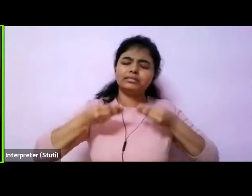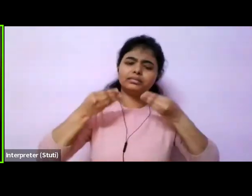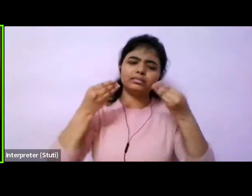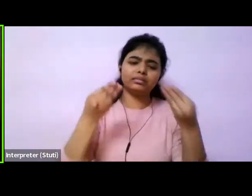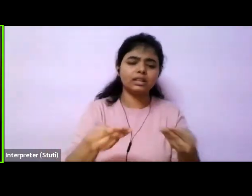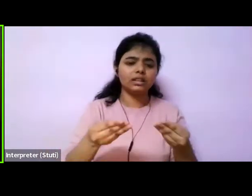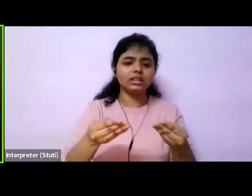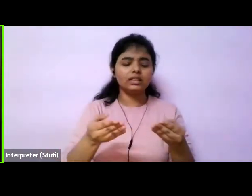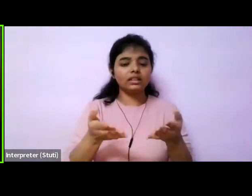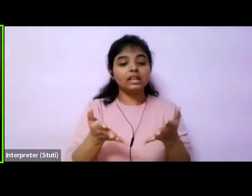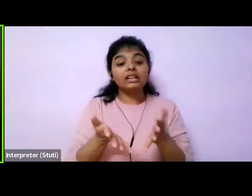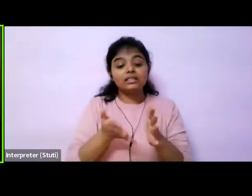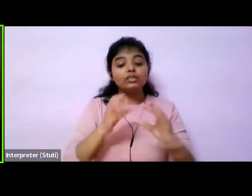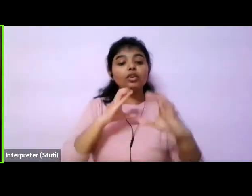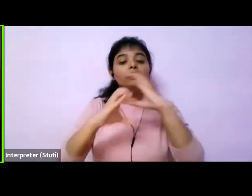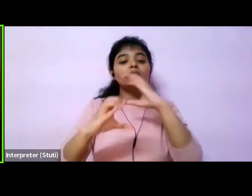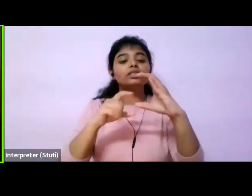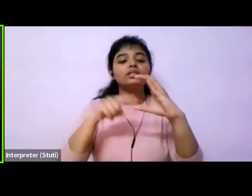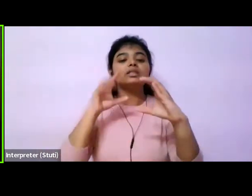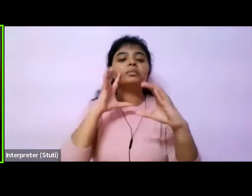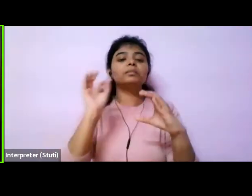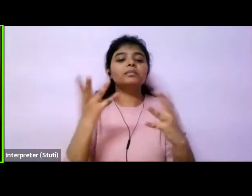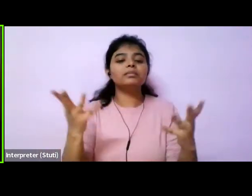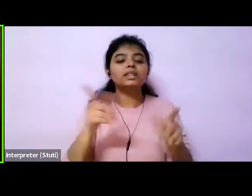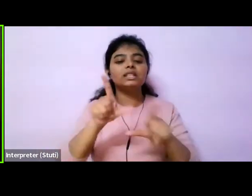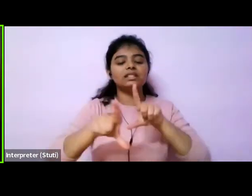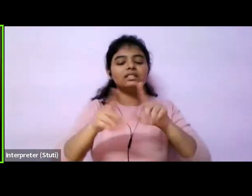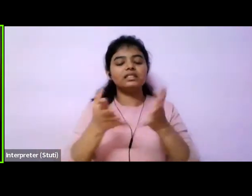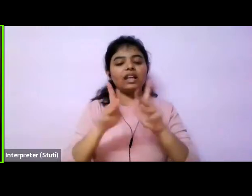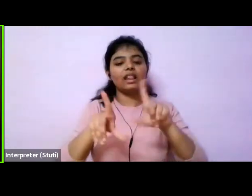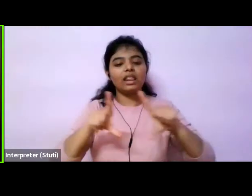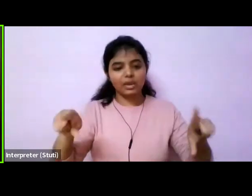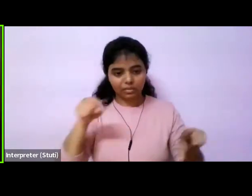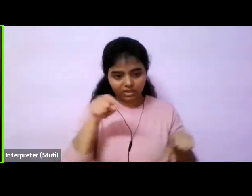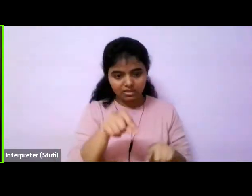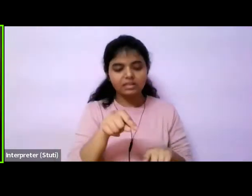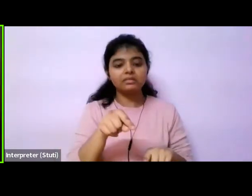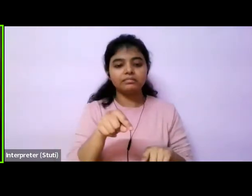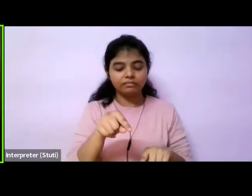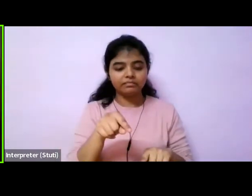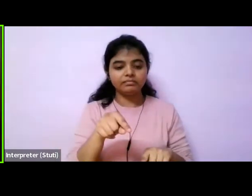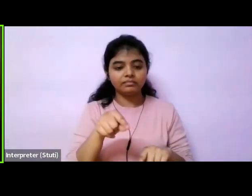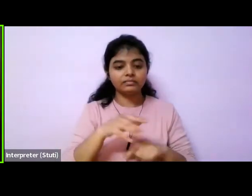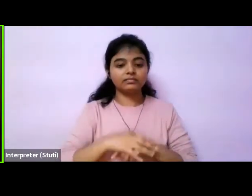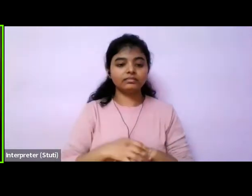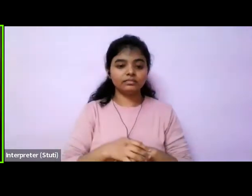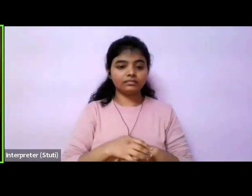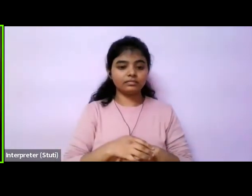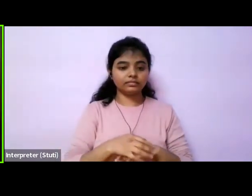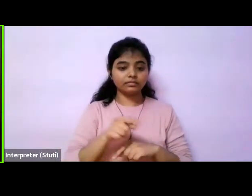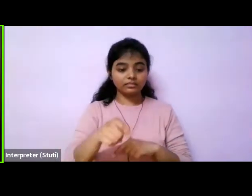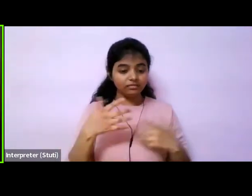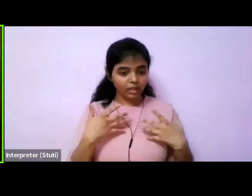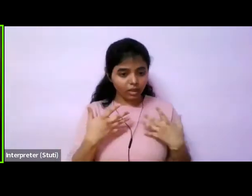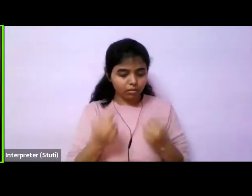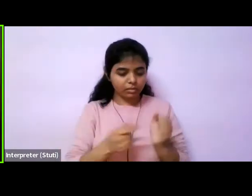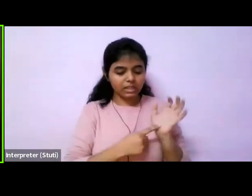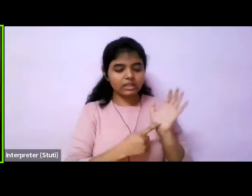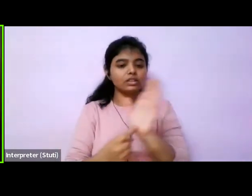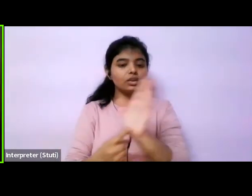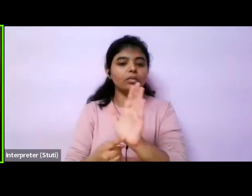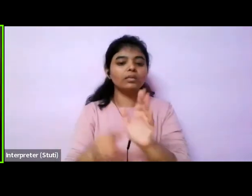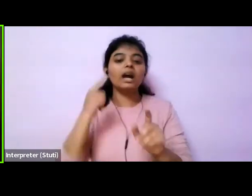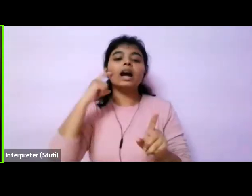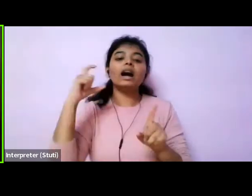language to communicate in. It is one of the cornerstones of deaf gain in that it represents both a being and a becoming.